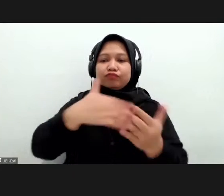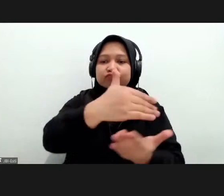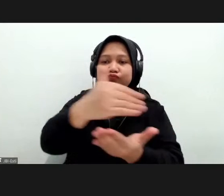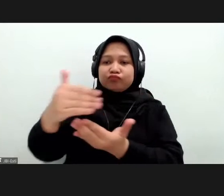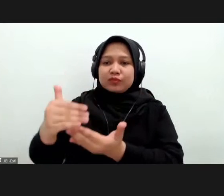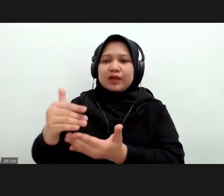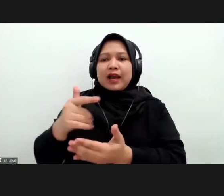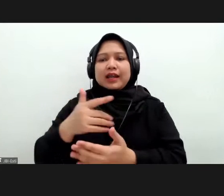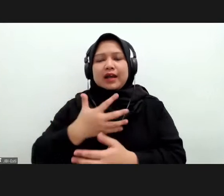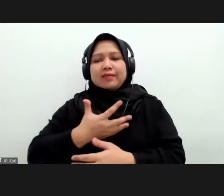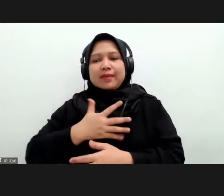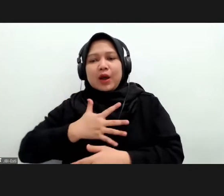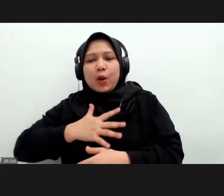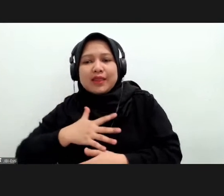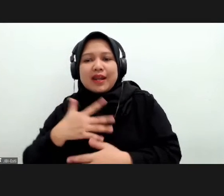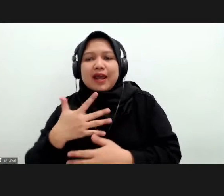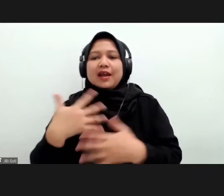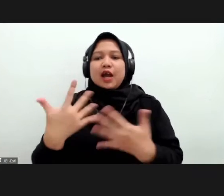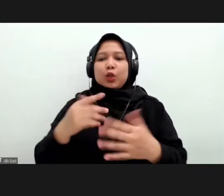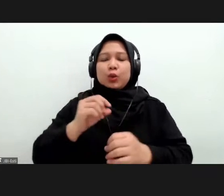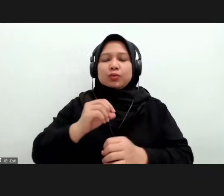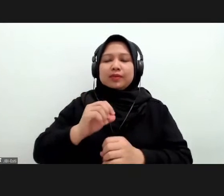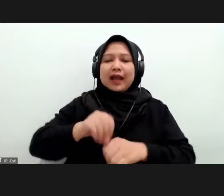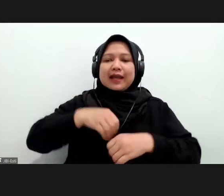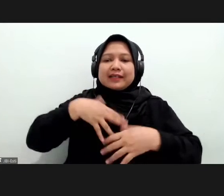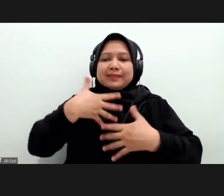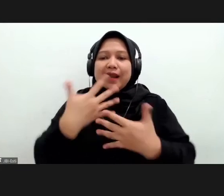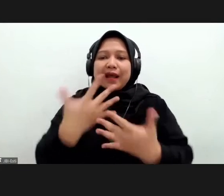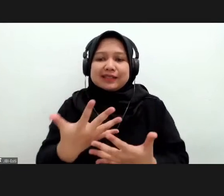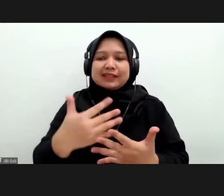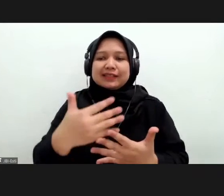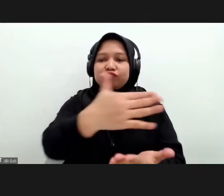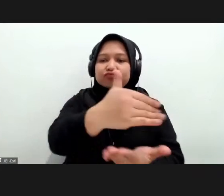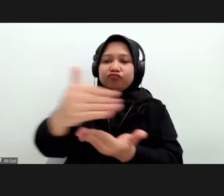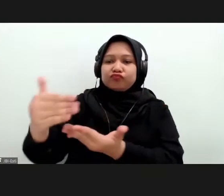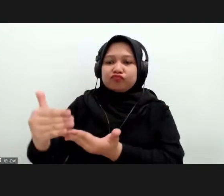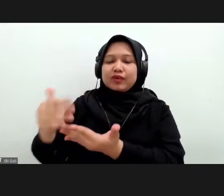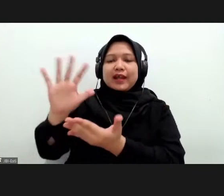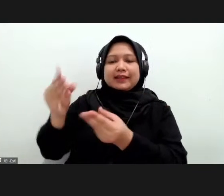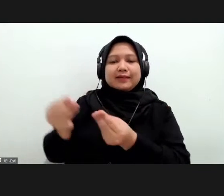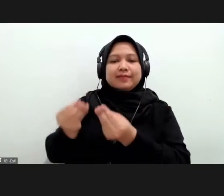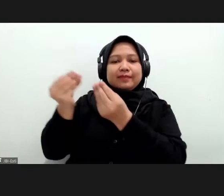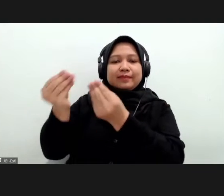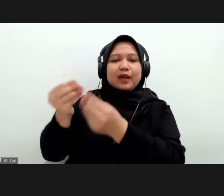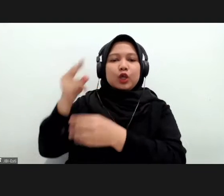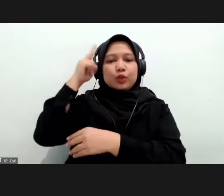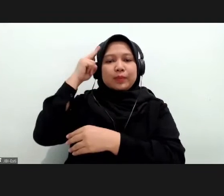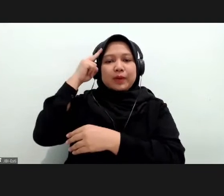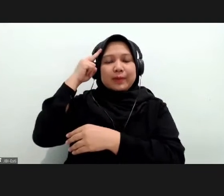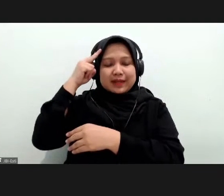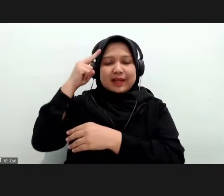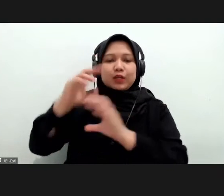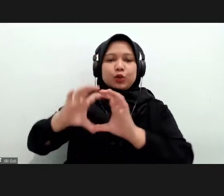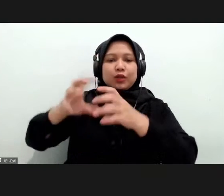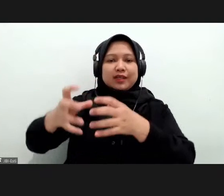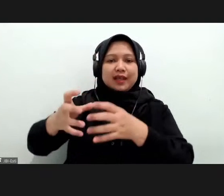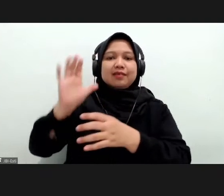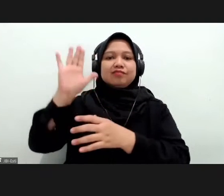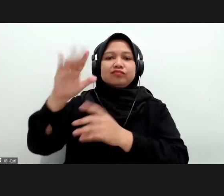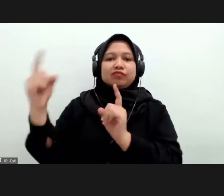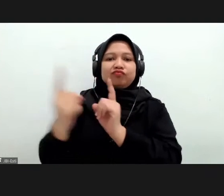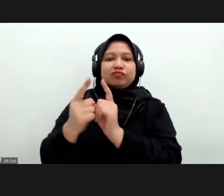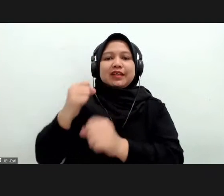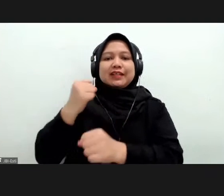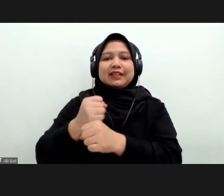world, to take the participation of civil society from the world for all the leaders in the G20.